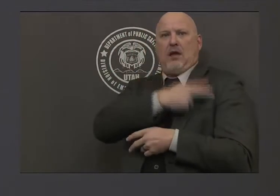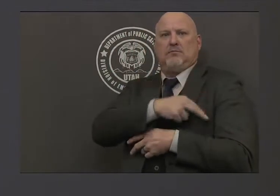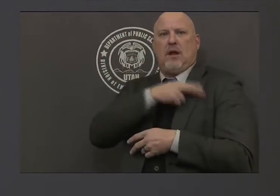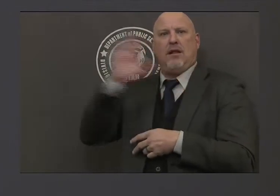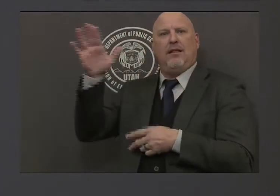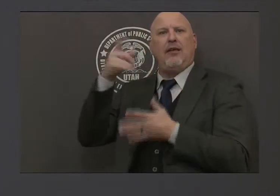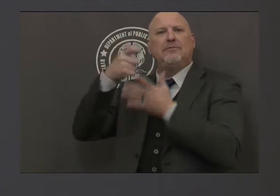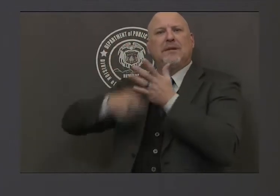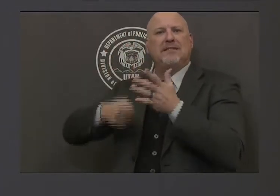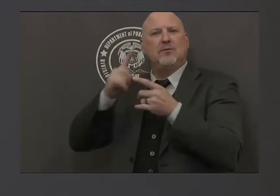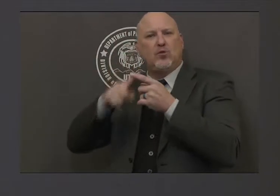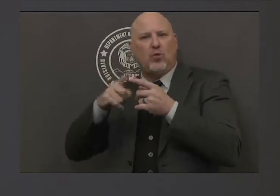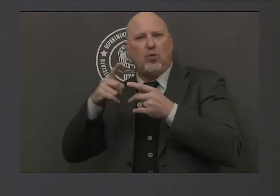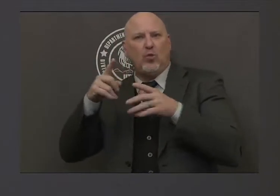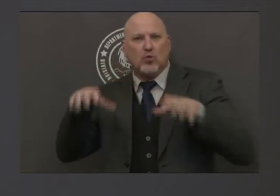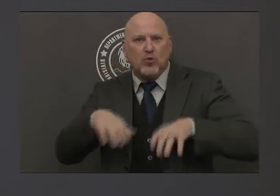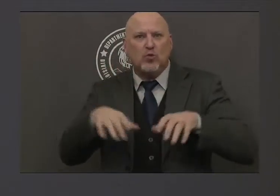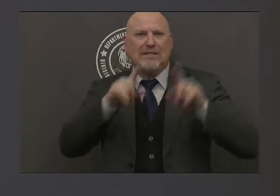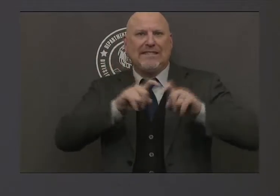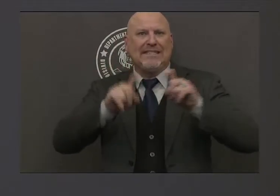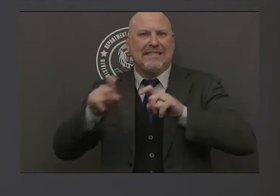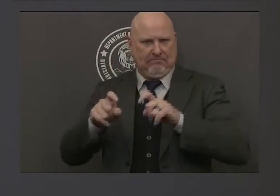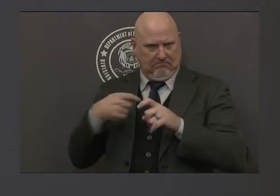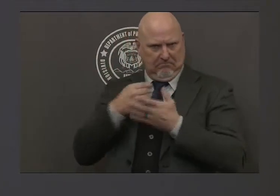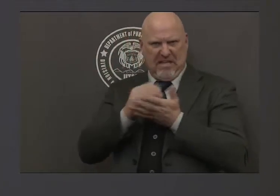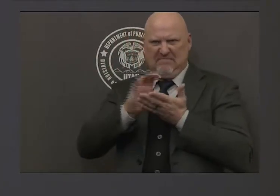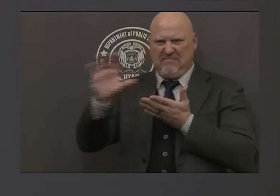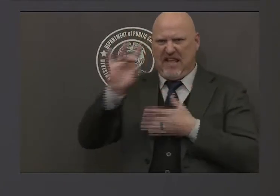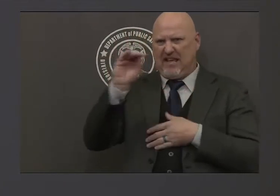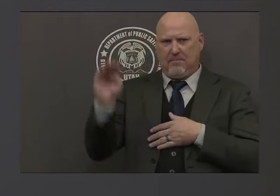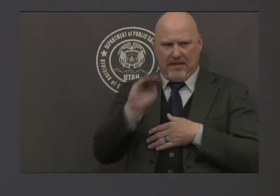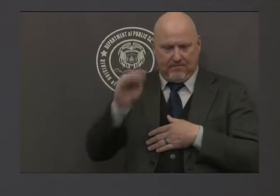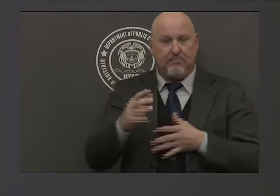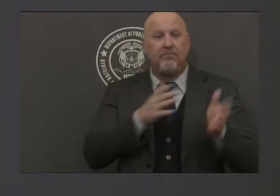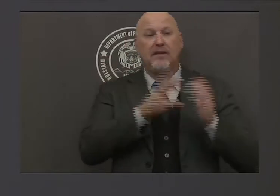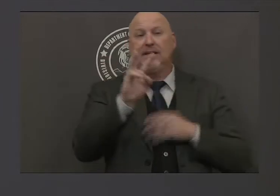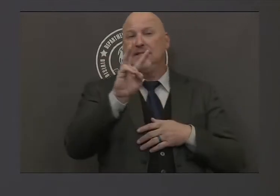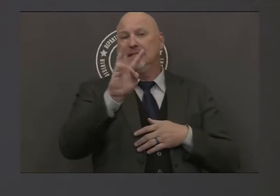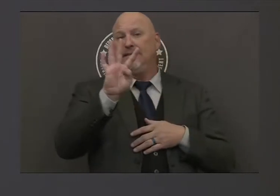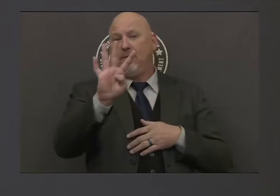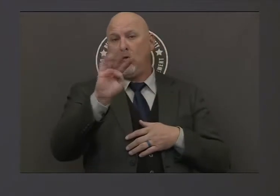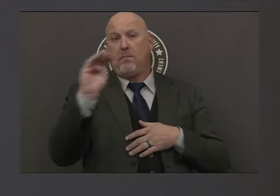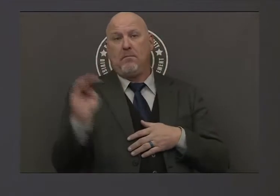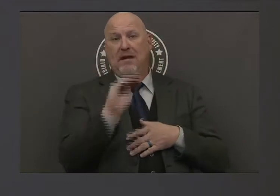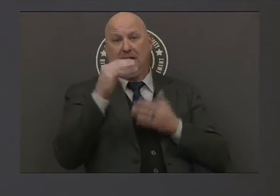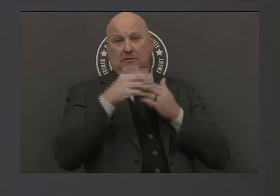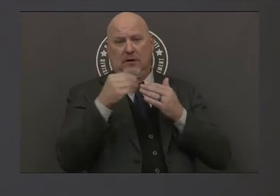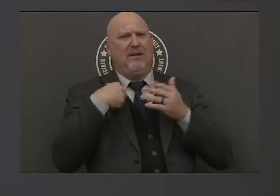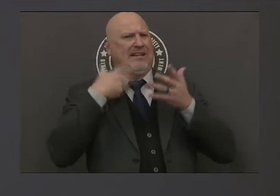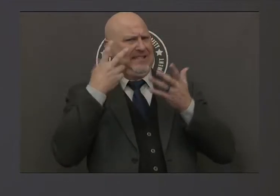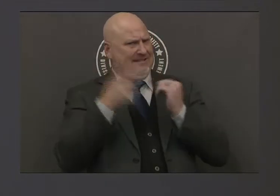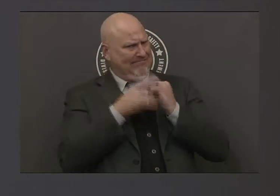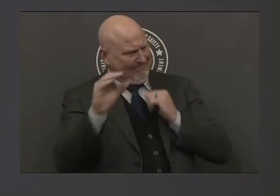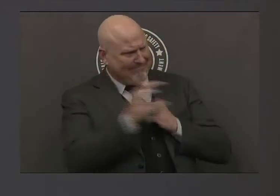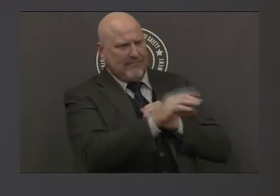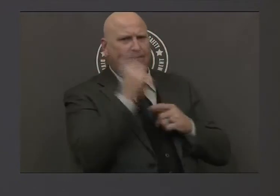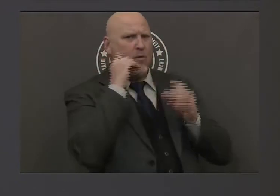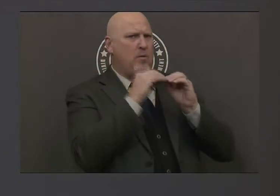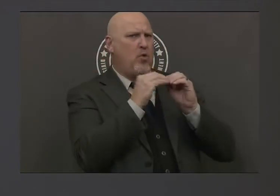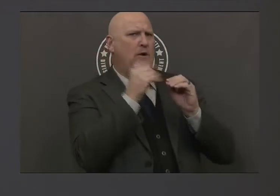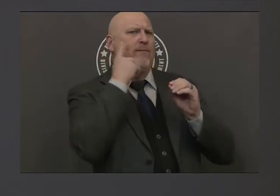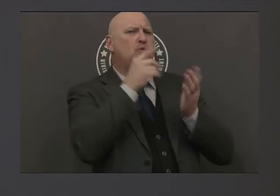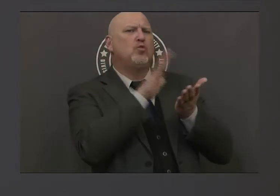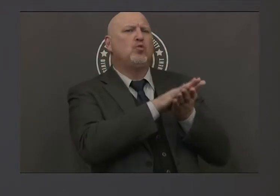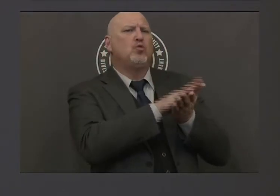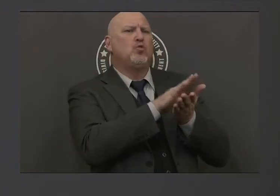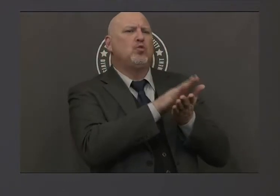for schools, which includes broadband installations in schools throughout the state, about $20 million for